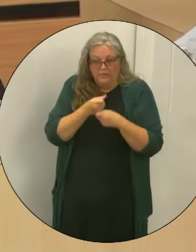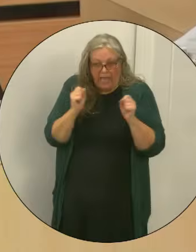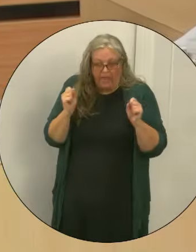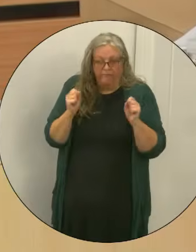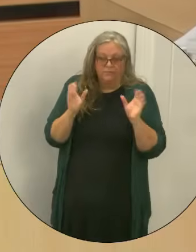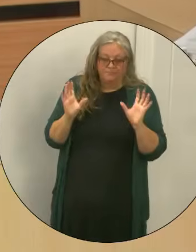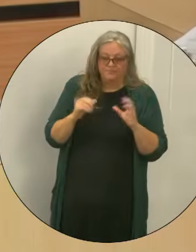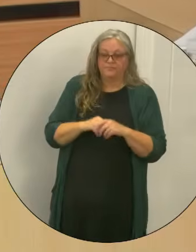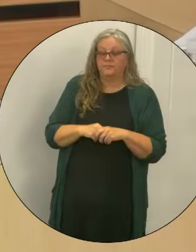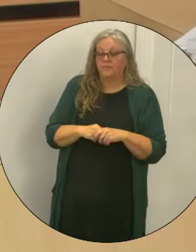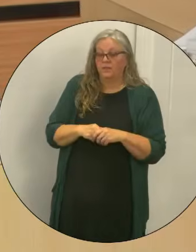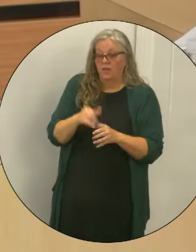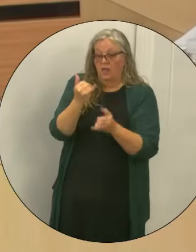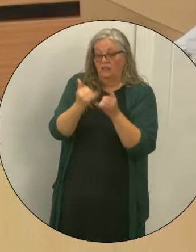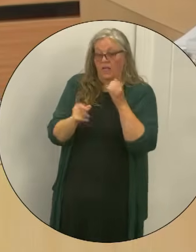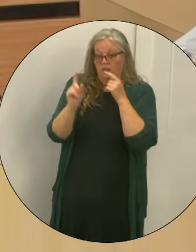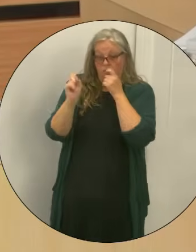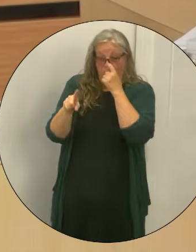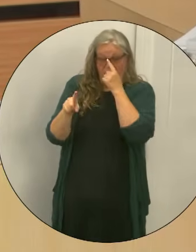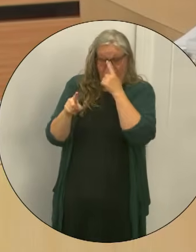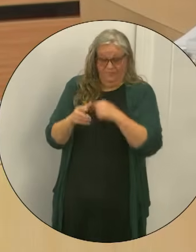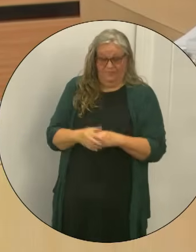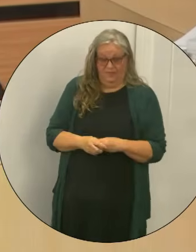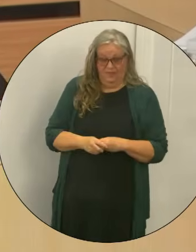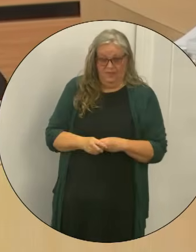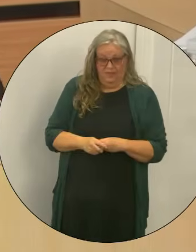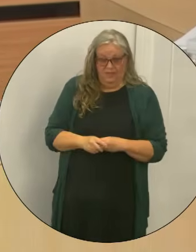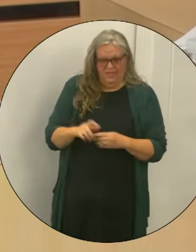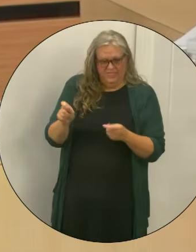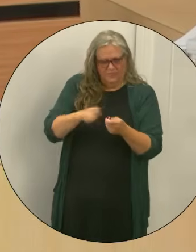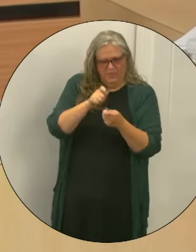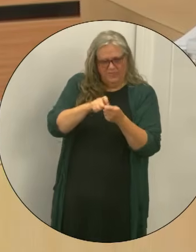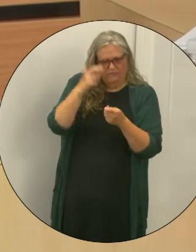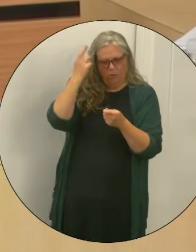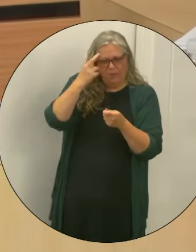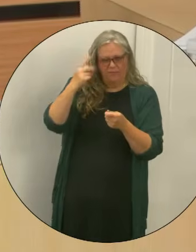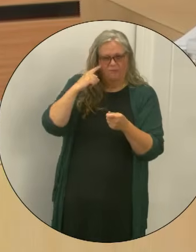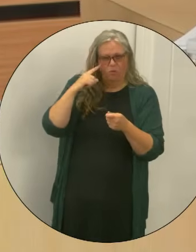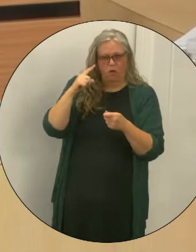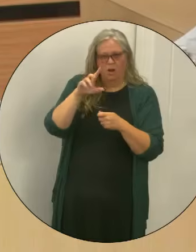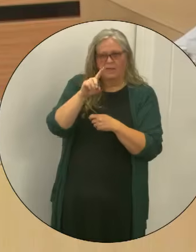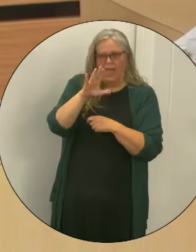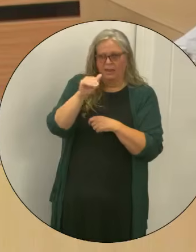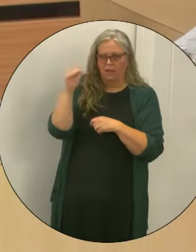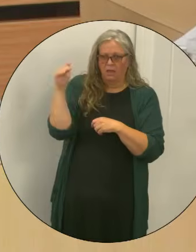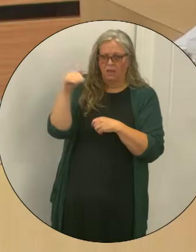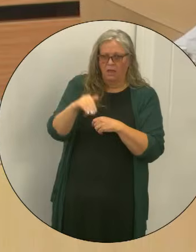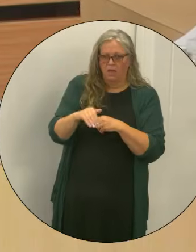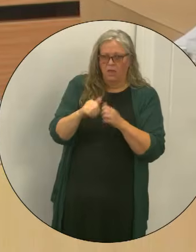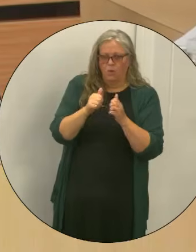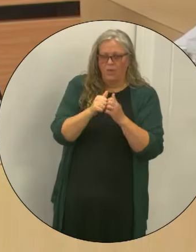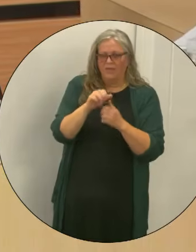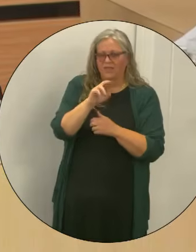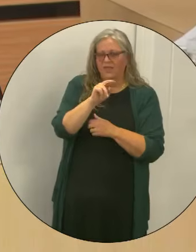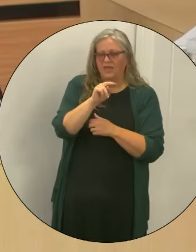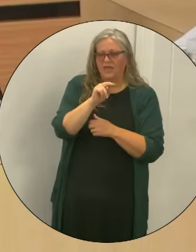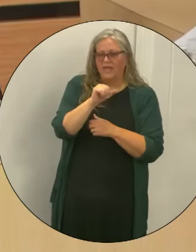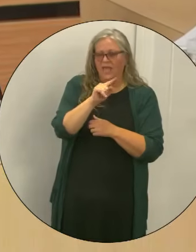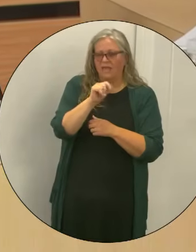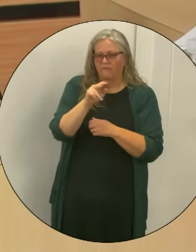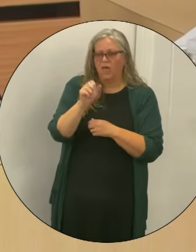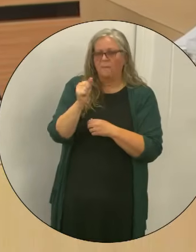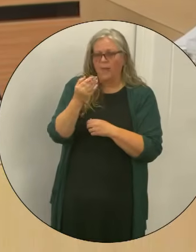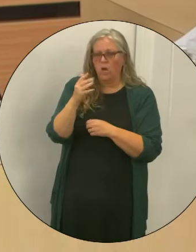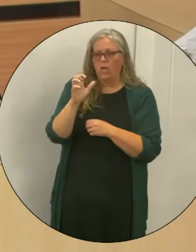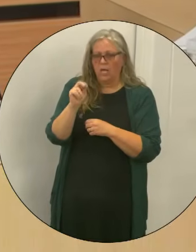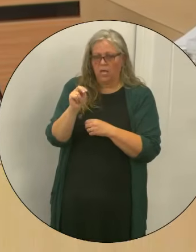last question. Was there a specific reason for the decline in data with the Native American subgroup? And the answer that